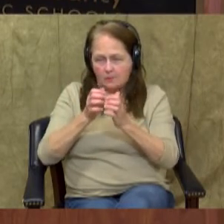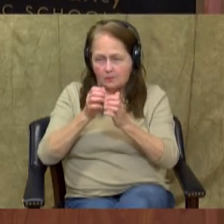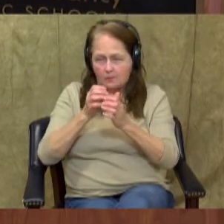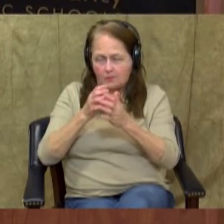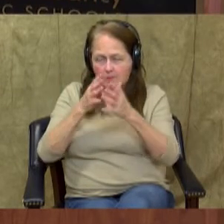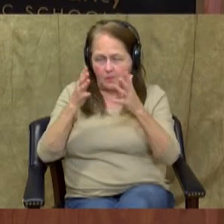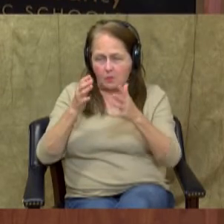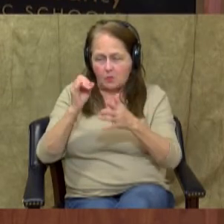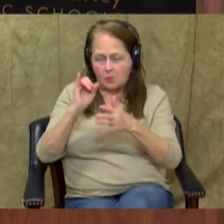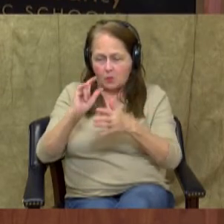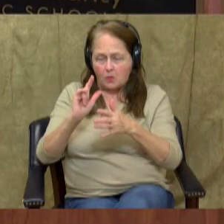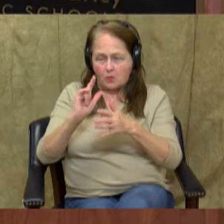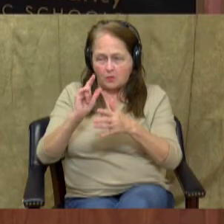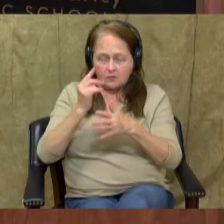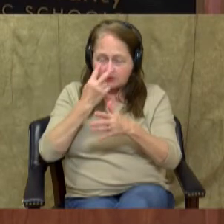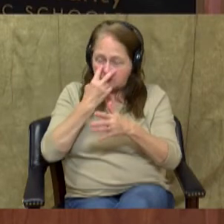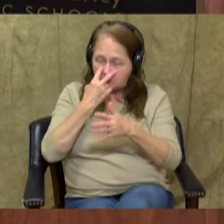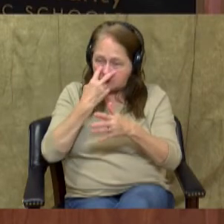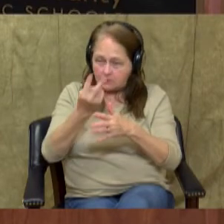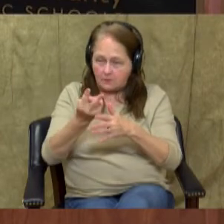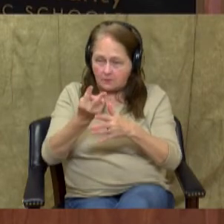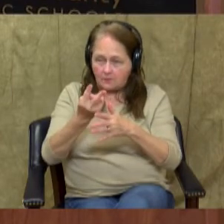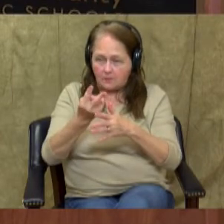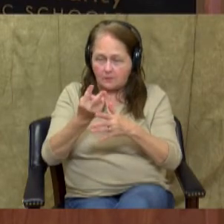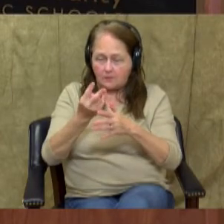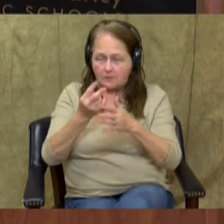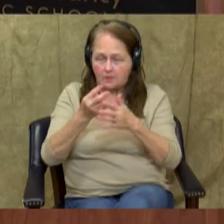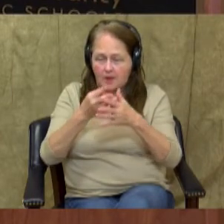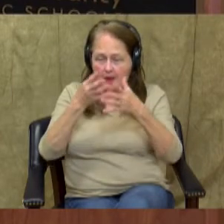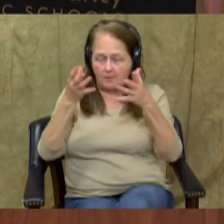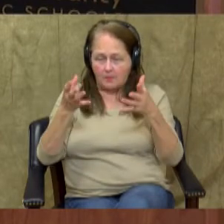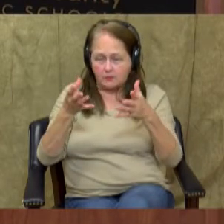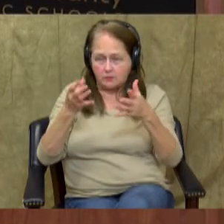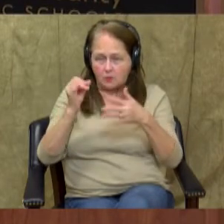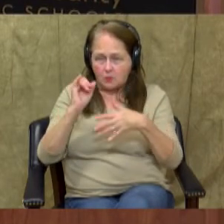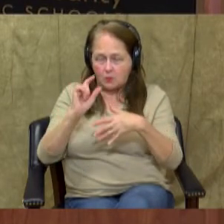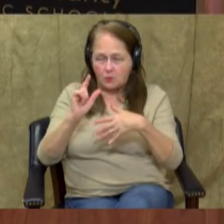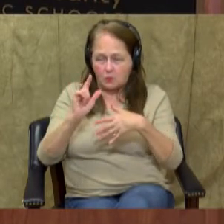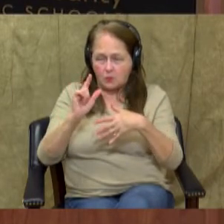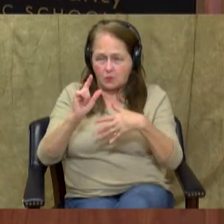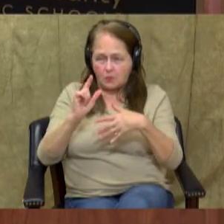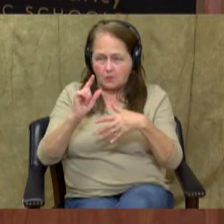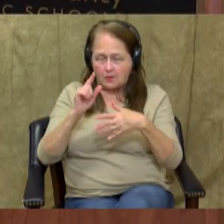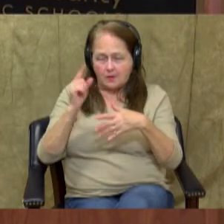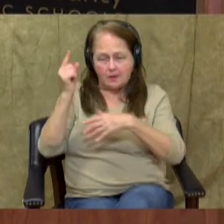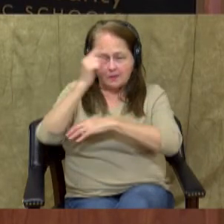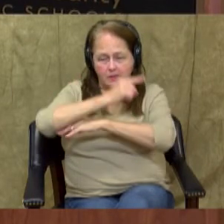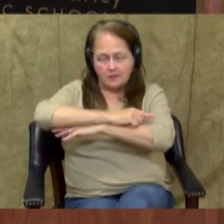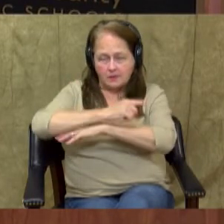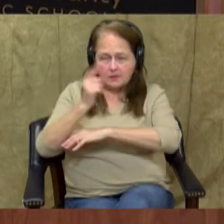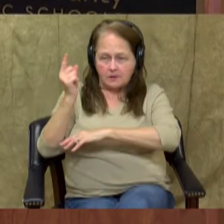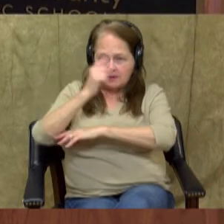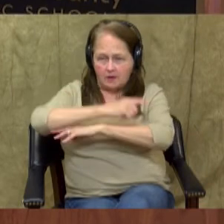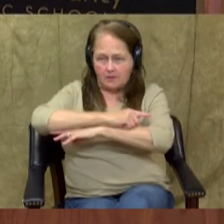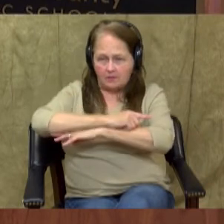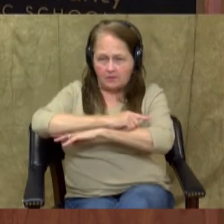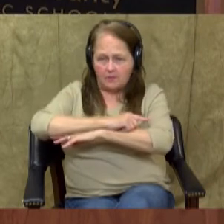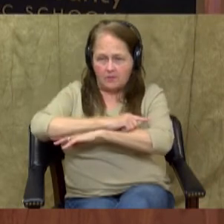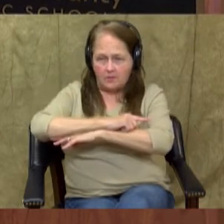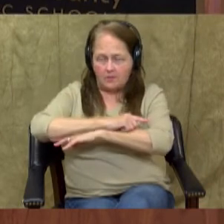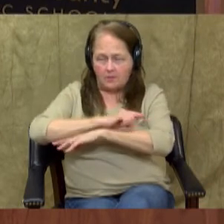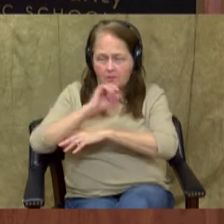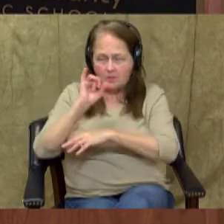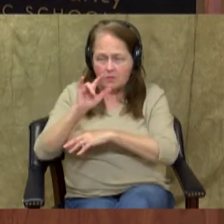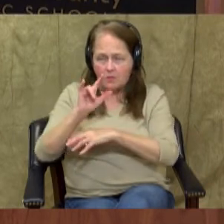of oil fields. So you can see the amount of oil that is being pumped daily from this region.